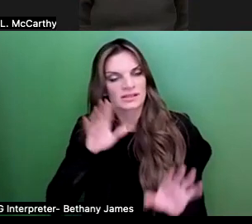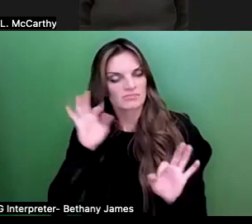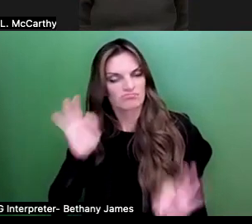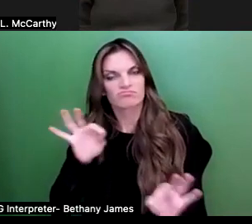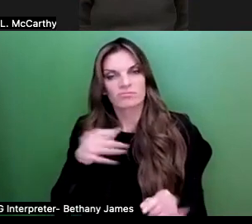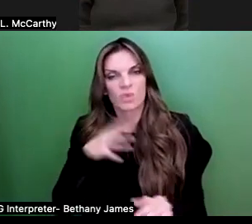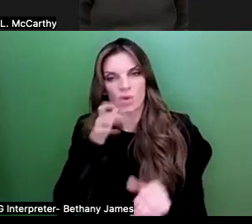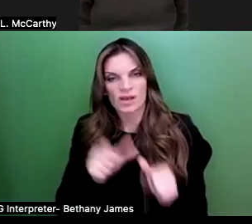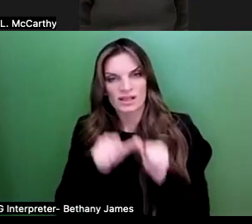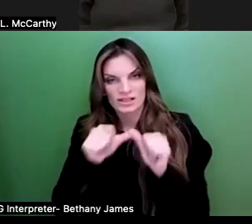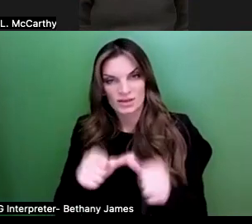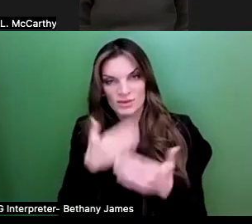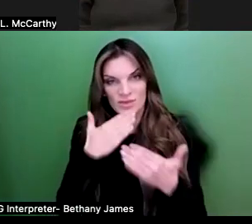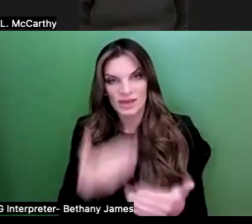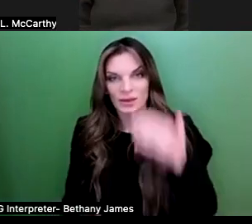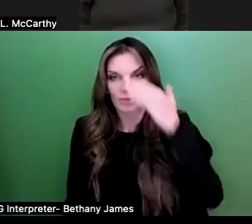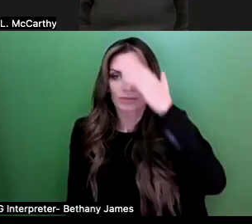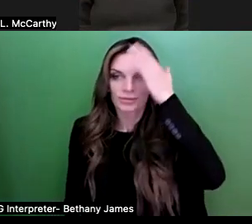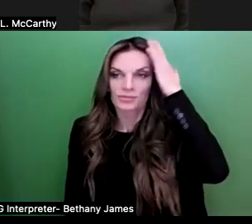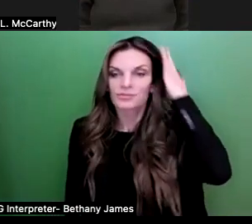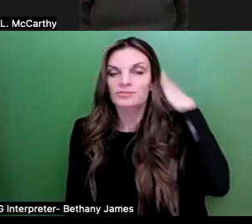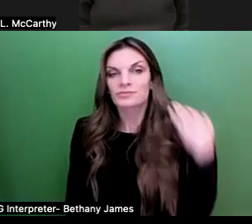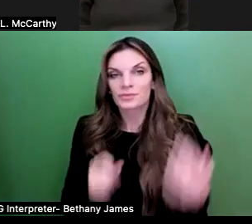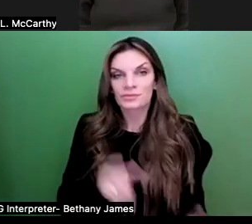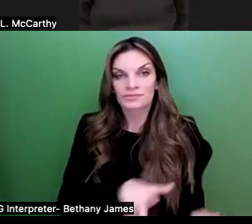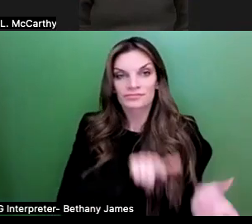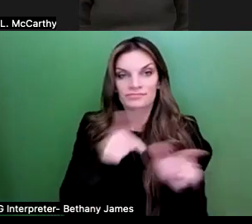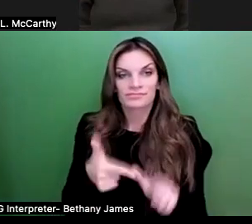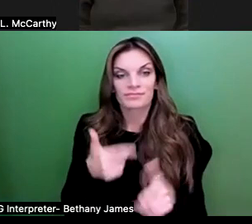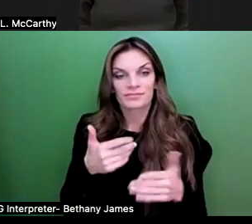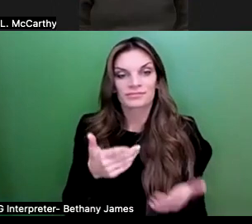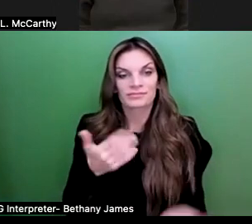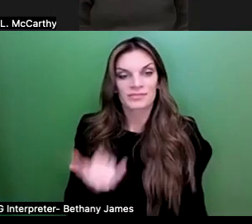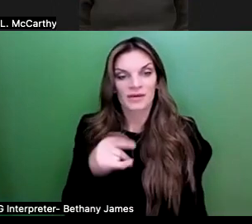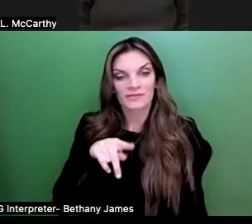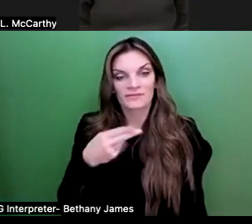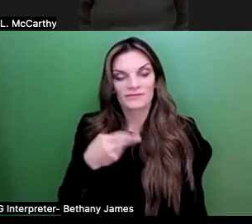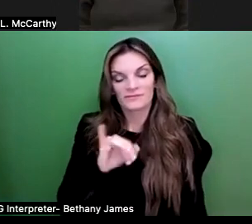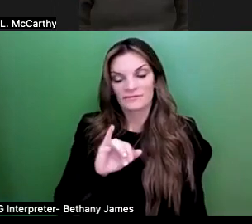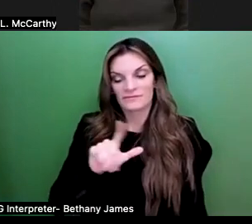continue to do so. So thank you. Okay. Ms. Phillips-Staley.